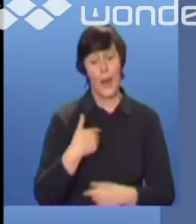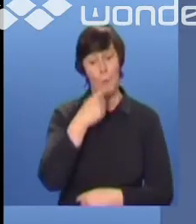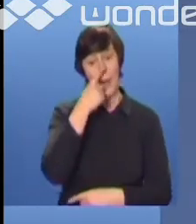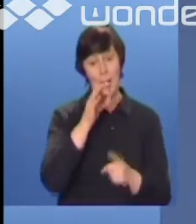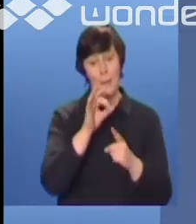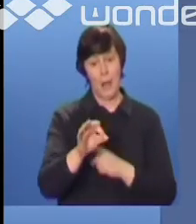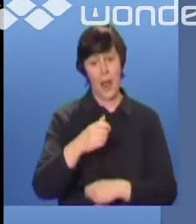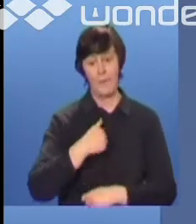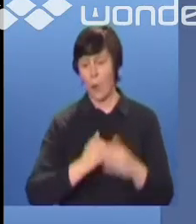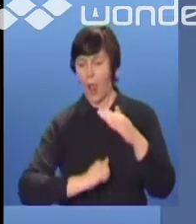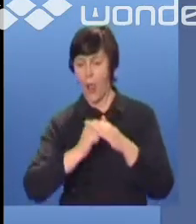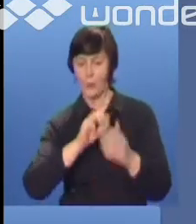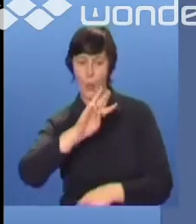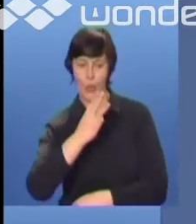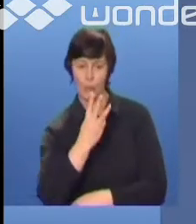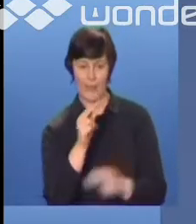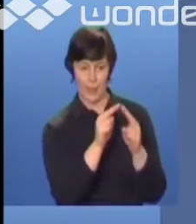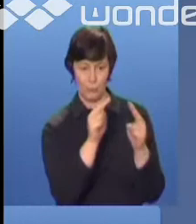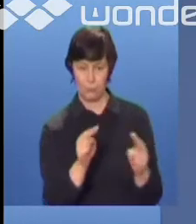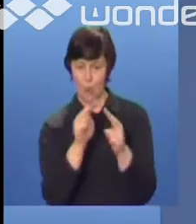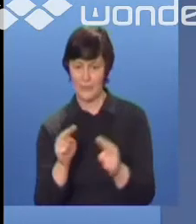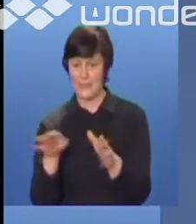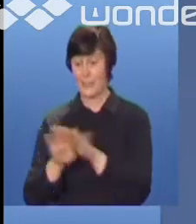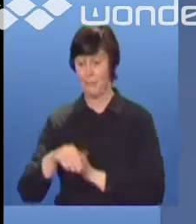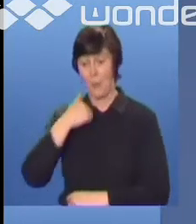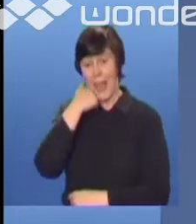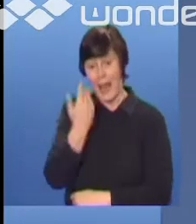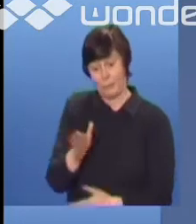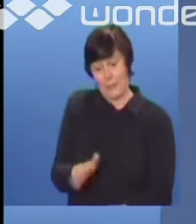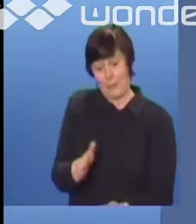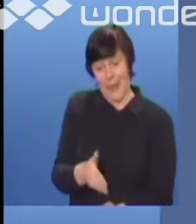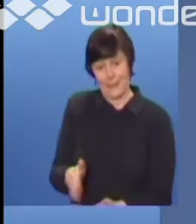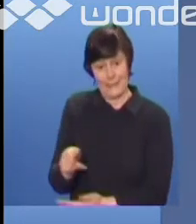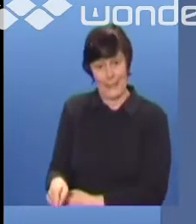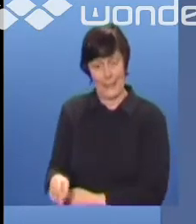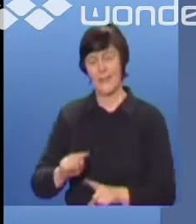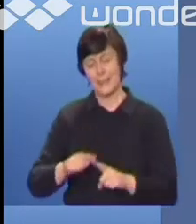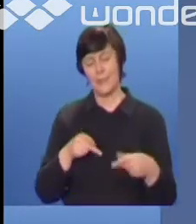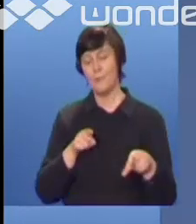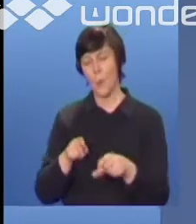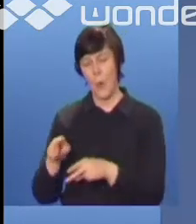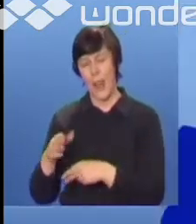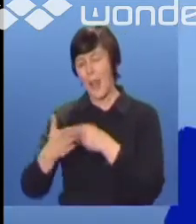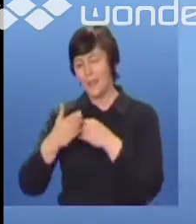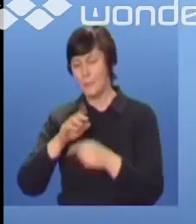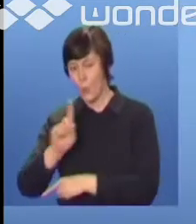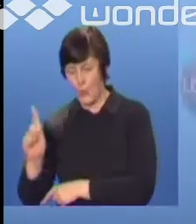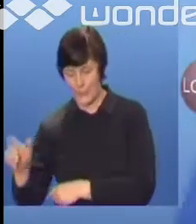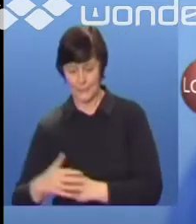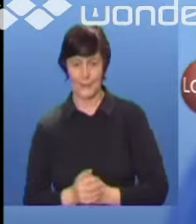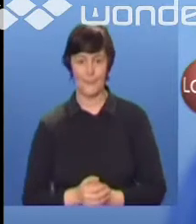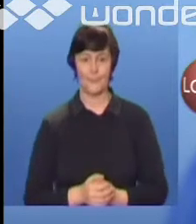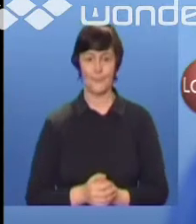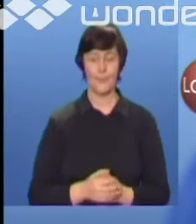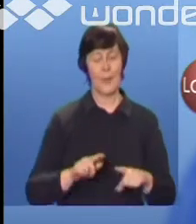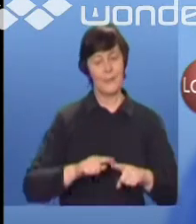3 properties in each edition of Locata Home. And there are several ways to do this. I'll tell you about each way in more detail a bit later. But the main